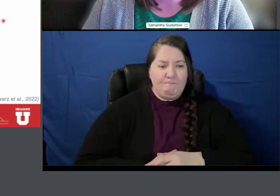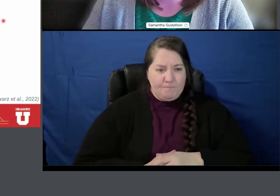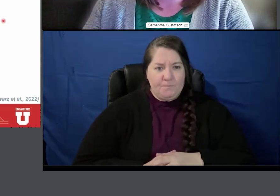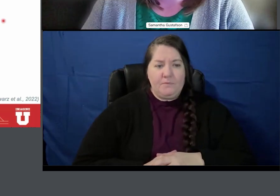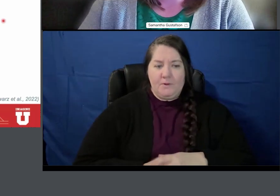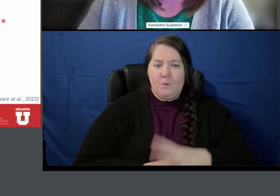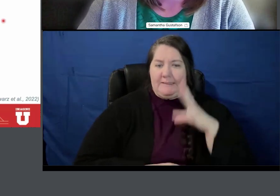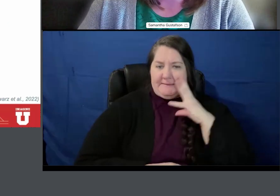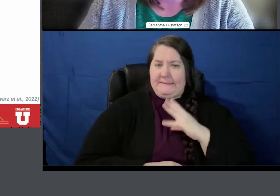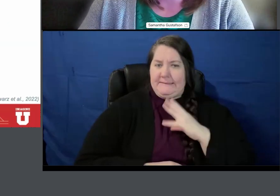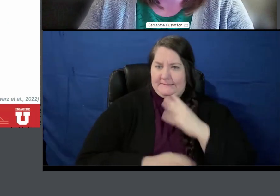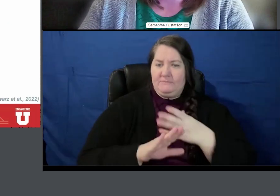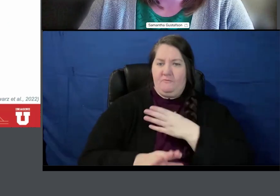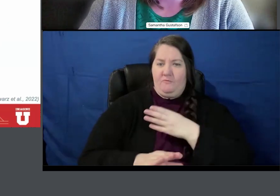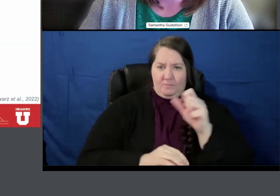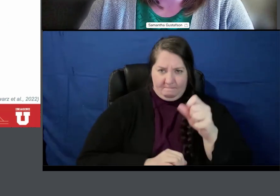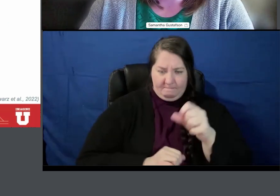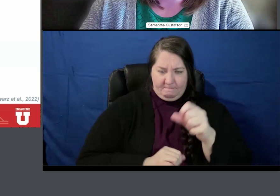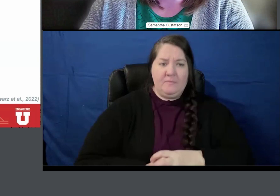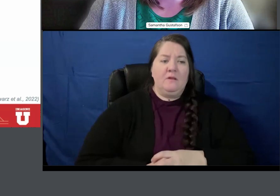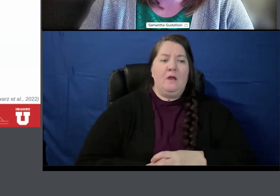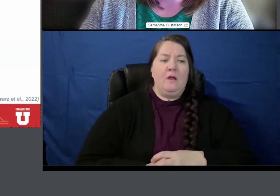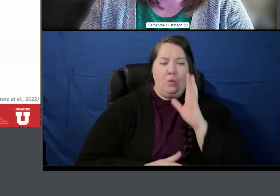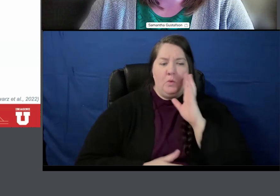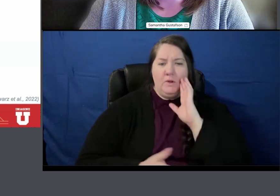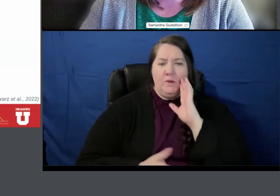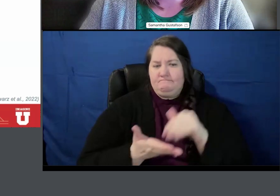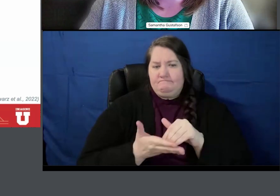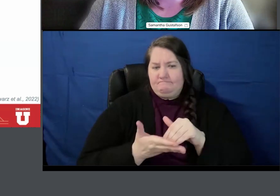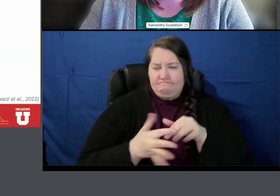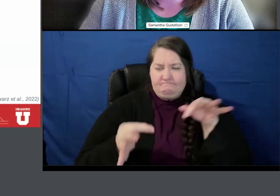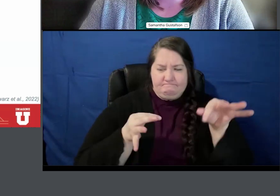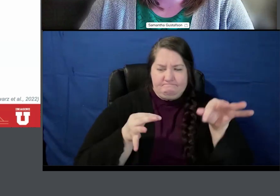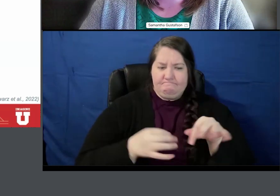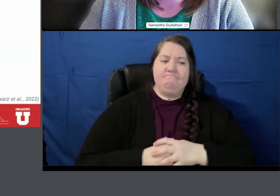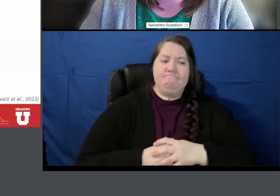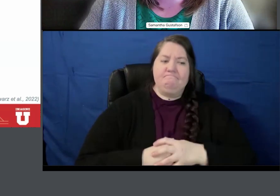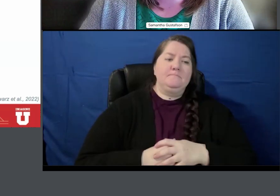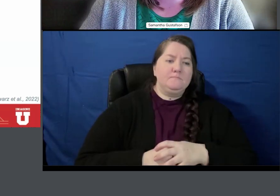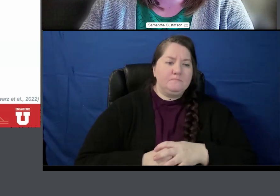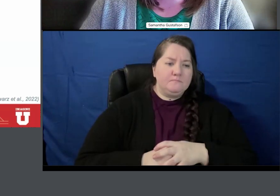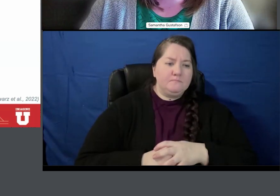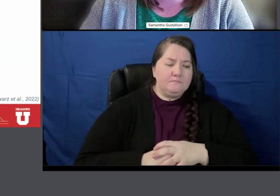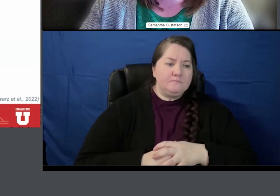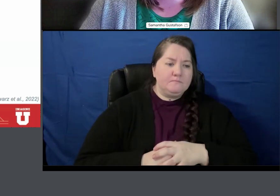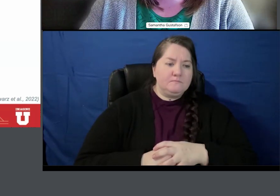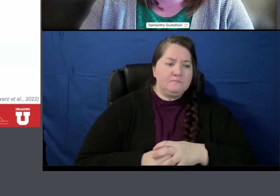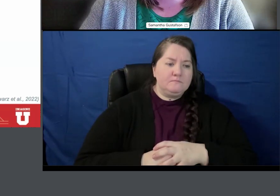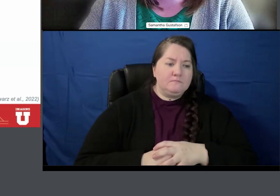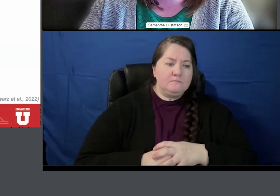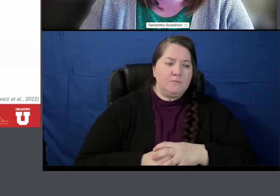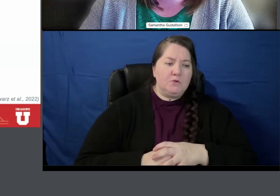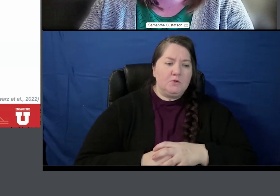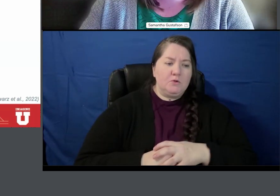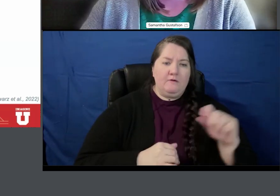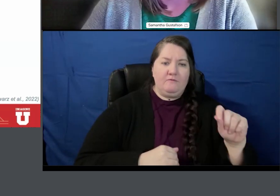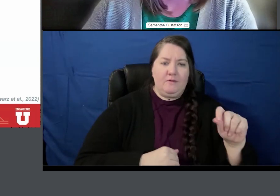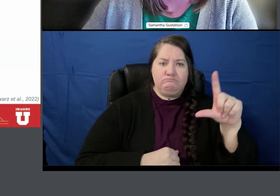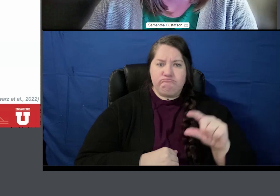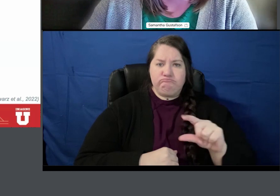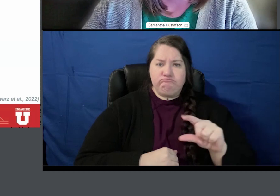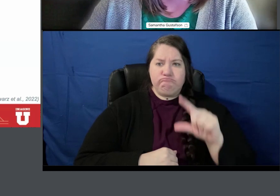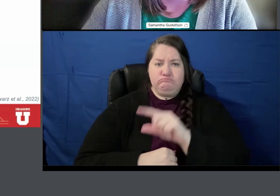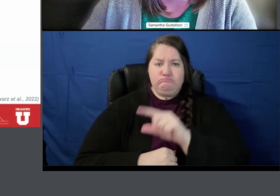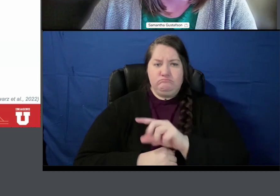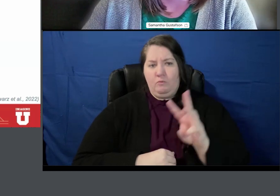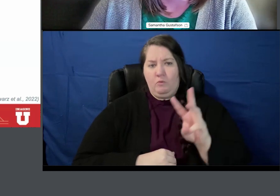this before, but I'll go through it just the same. So here we have a waveform of speech. So